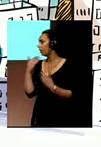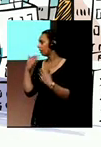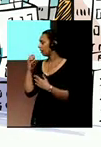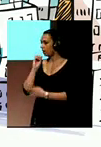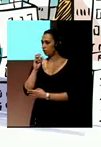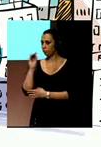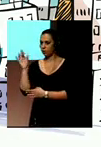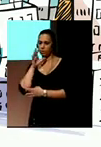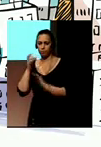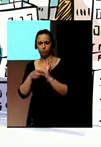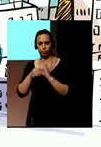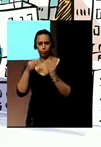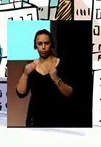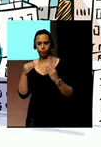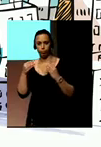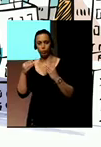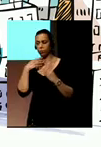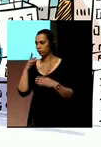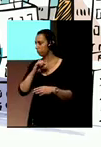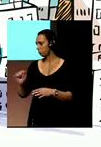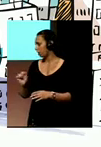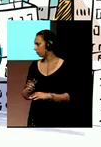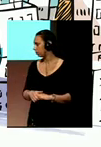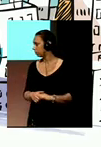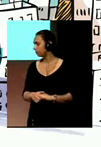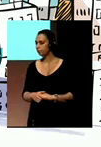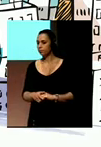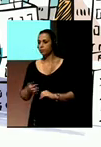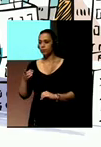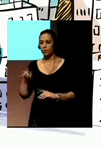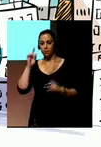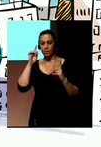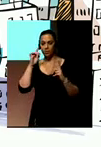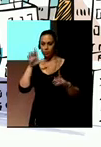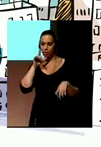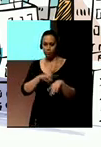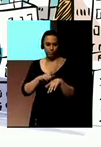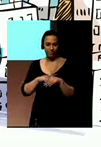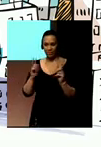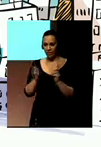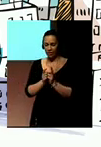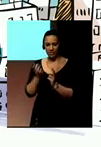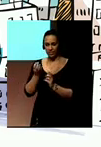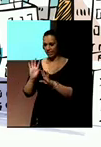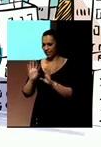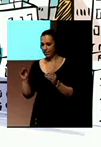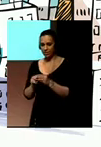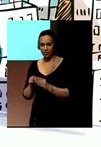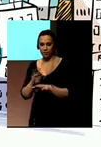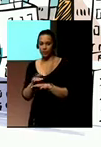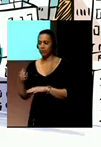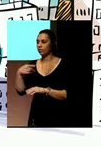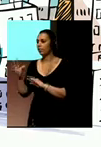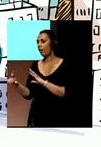I want to thank all the speakers because of the quality of their speech and because of